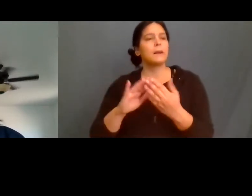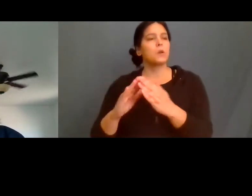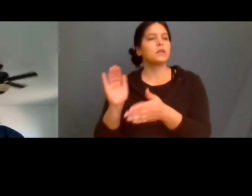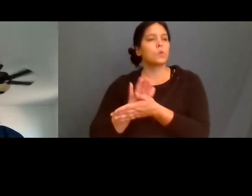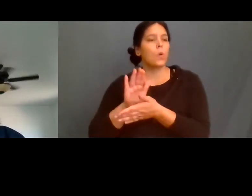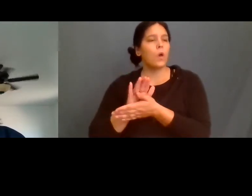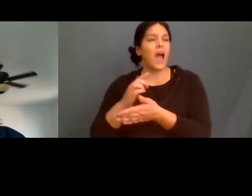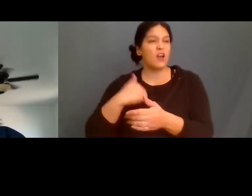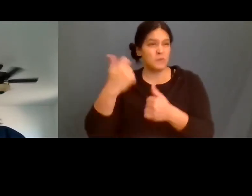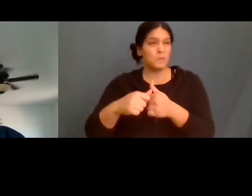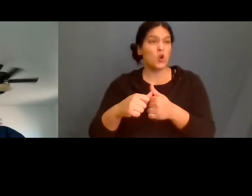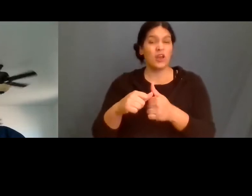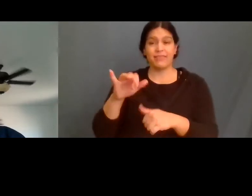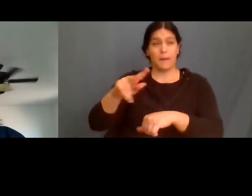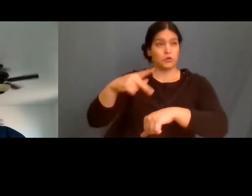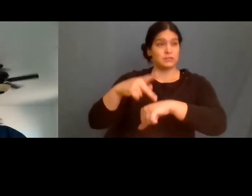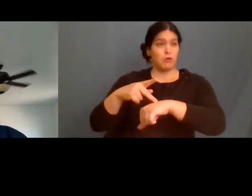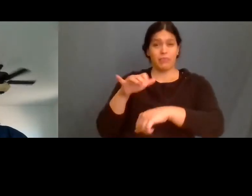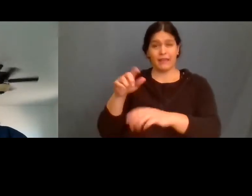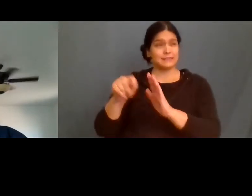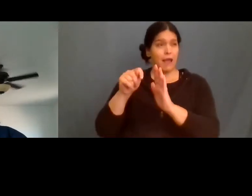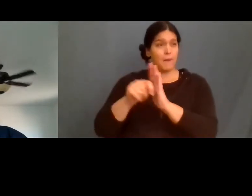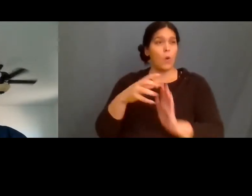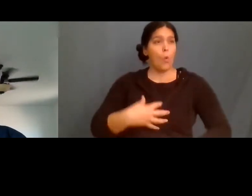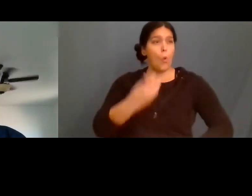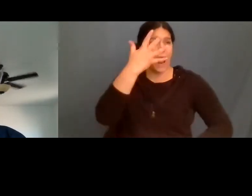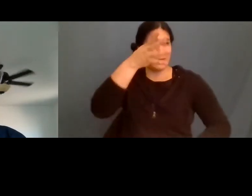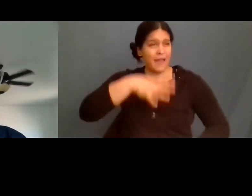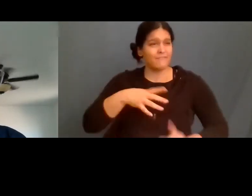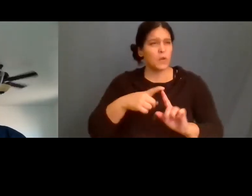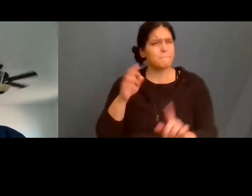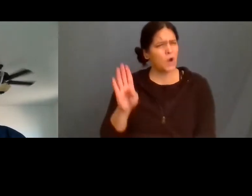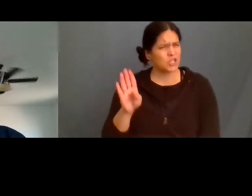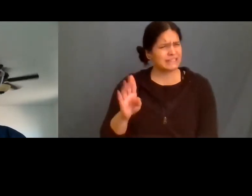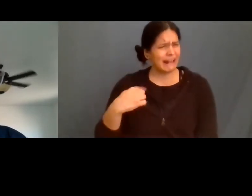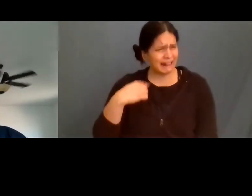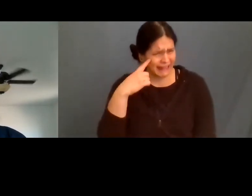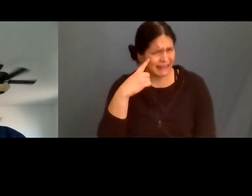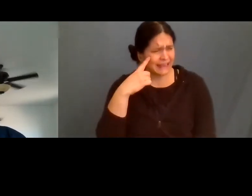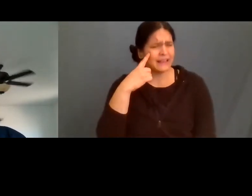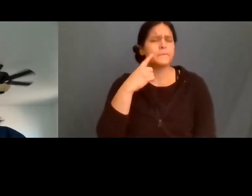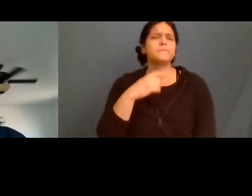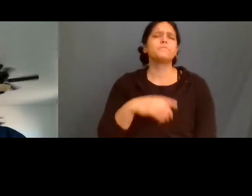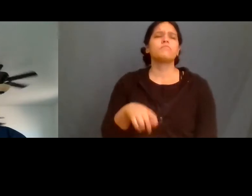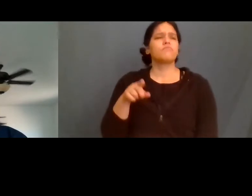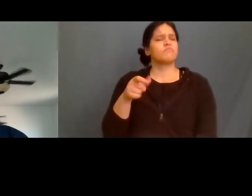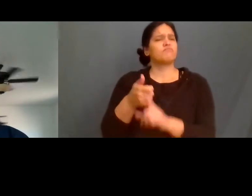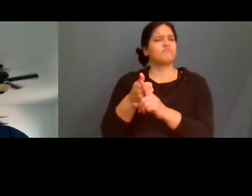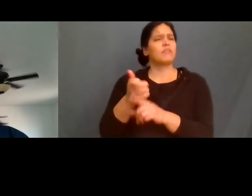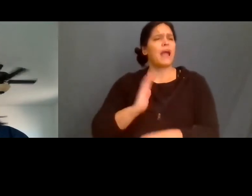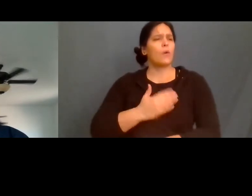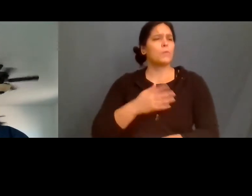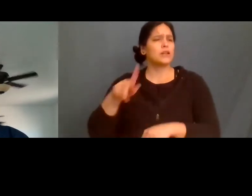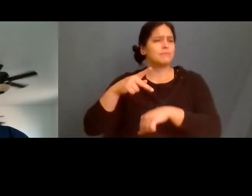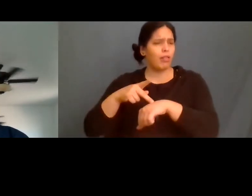a white man that came from Boston, I believe. And he was our principal.